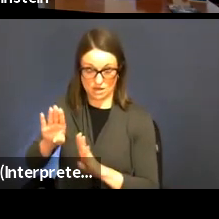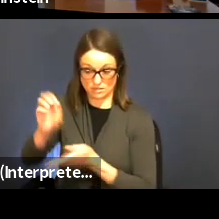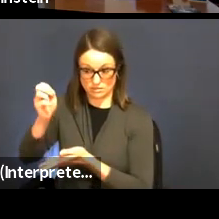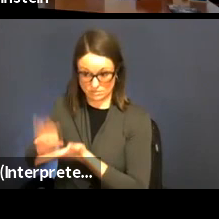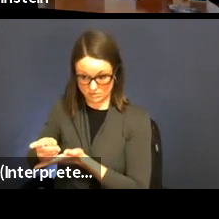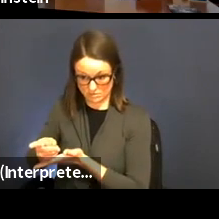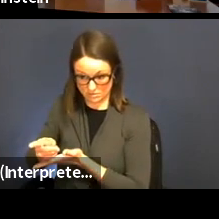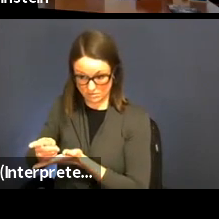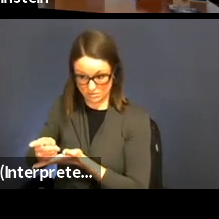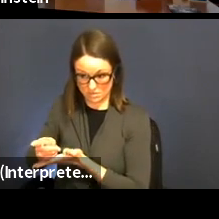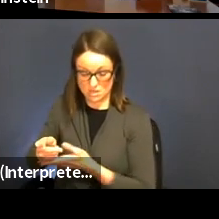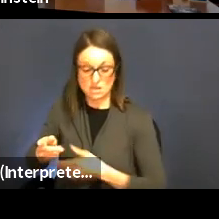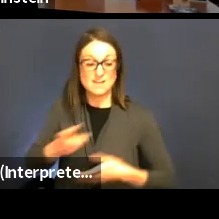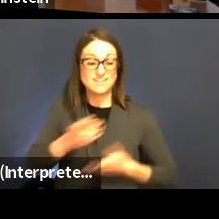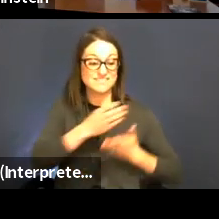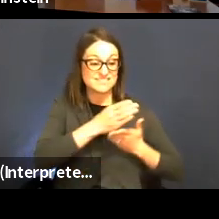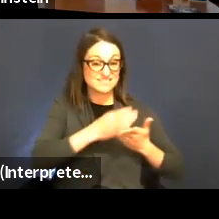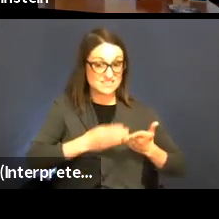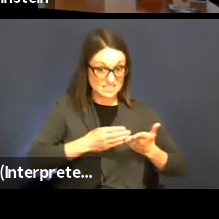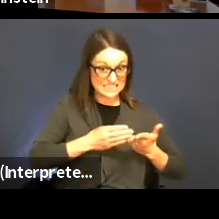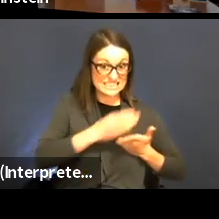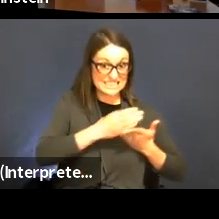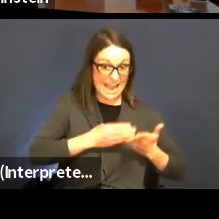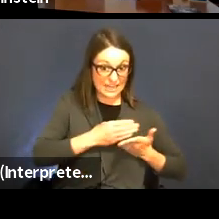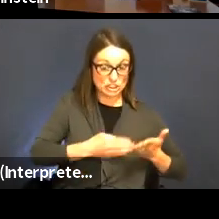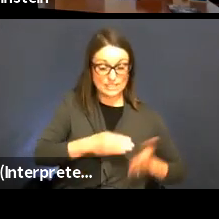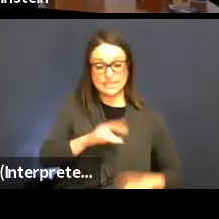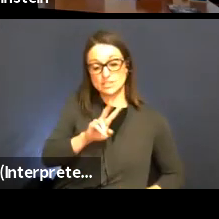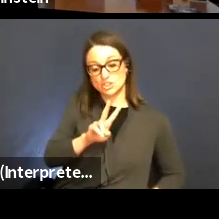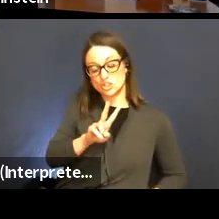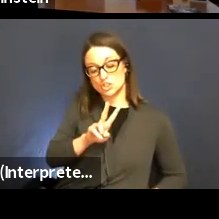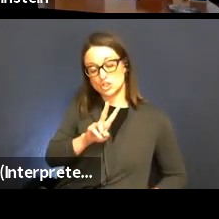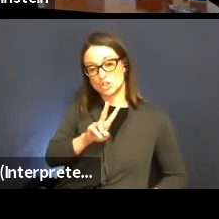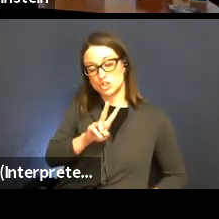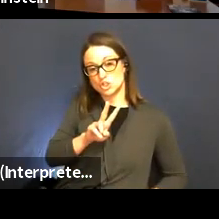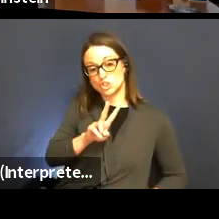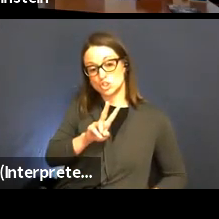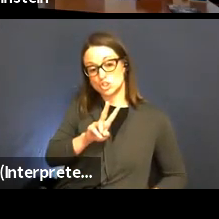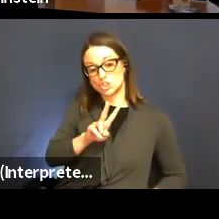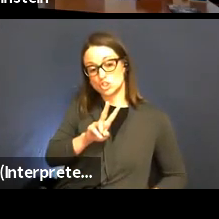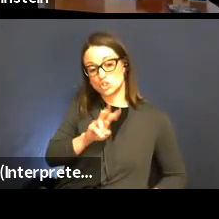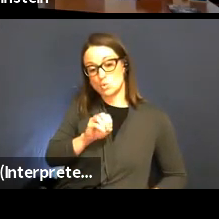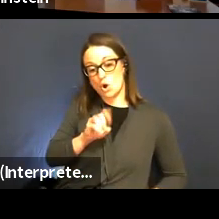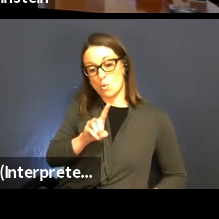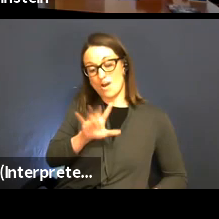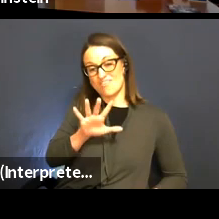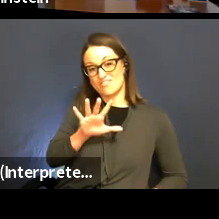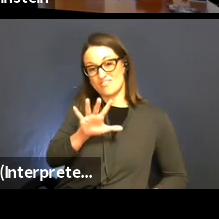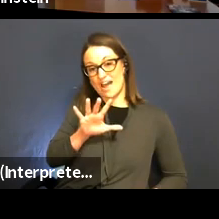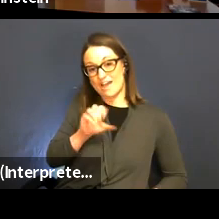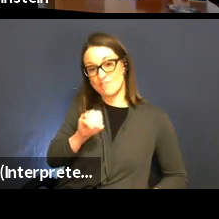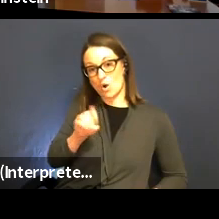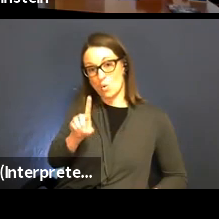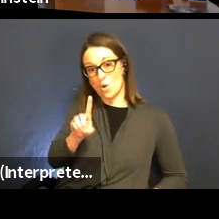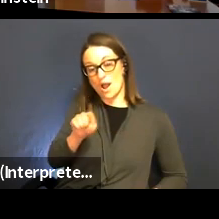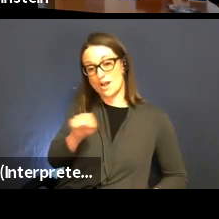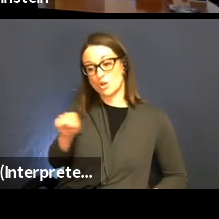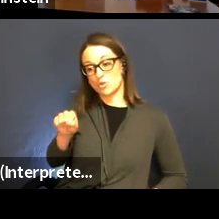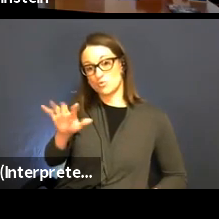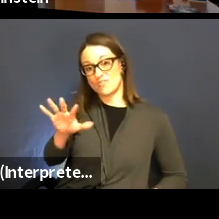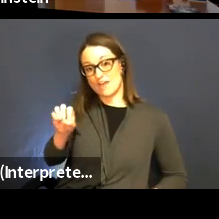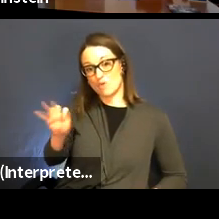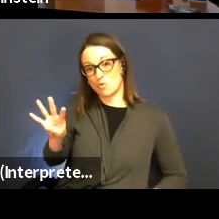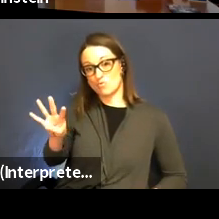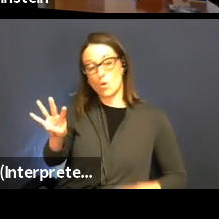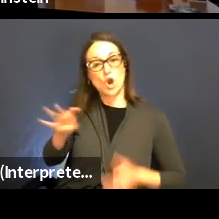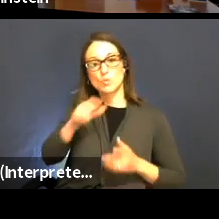sections of the board policy 21501 through 504 are no longer needed because they would be